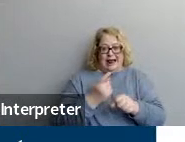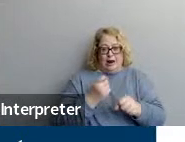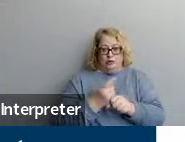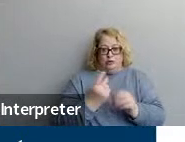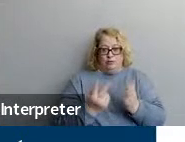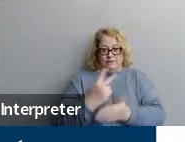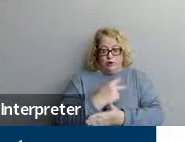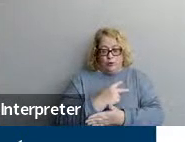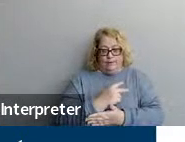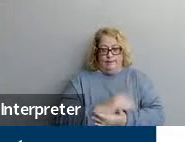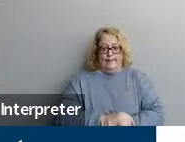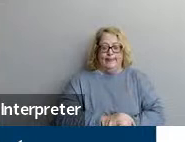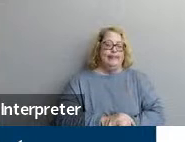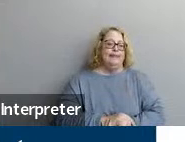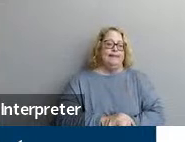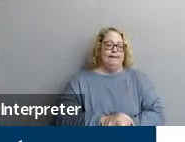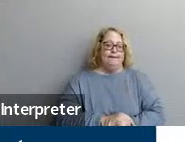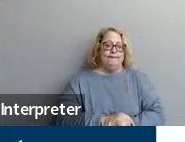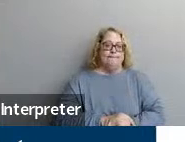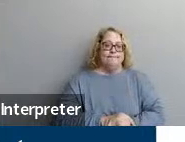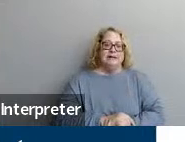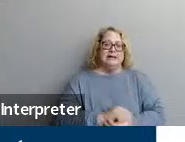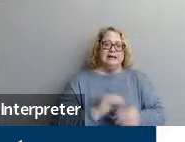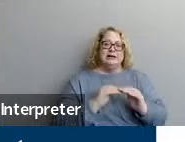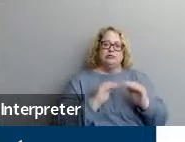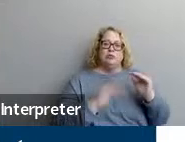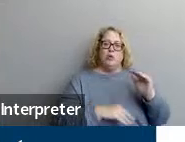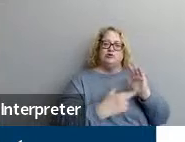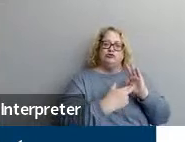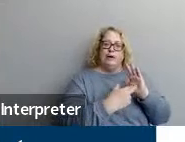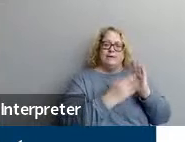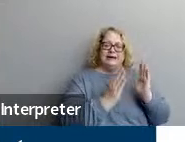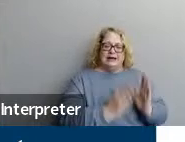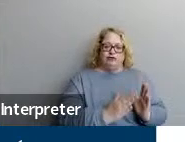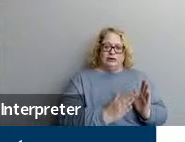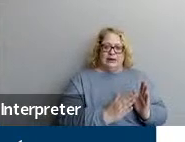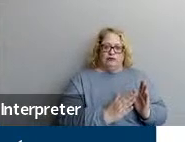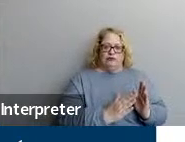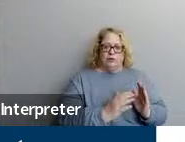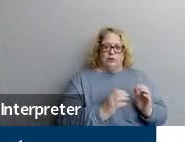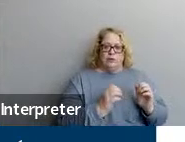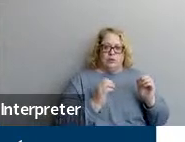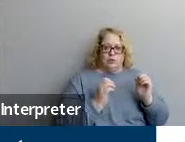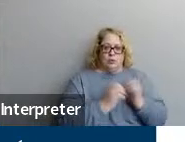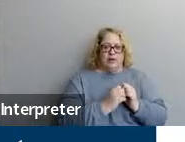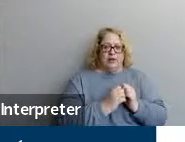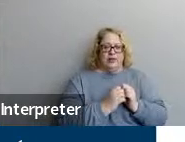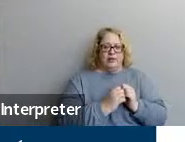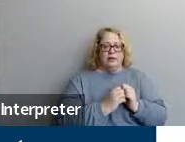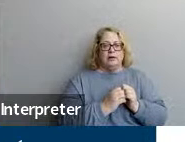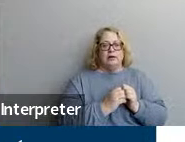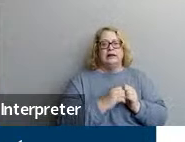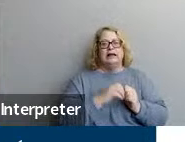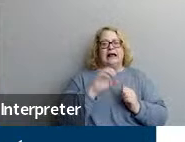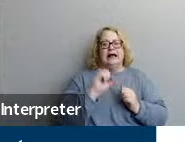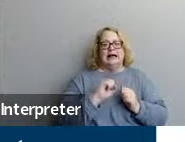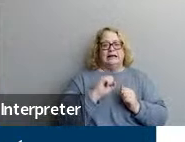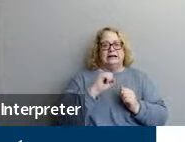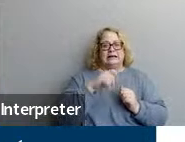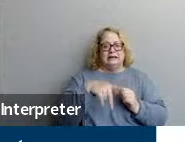process. Disproportionate representation, in accordance with our SPP, which is the state